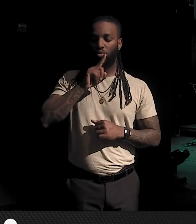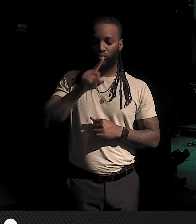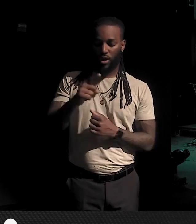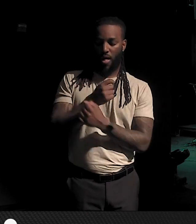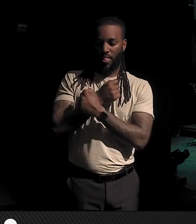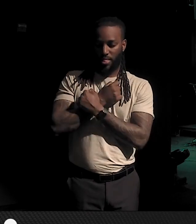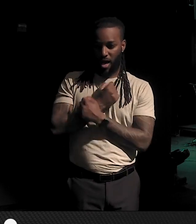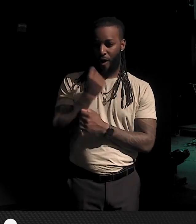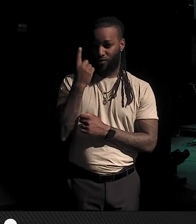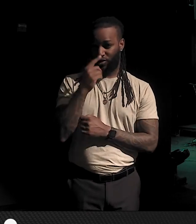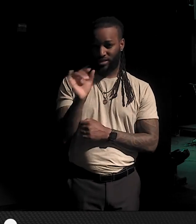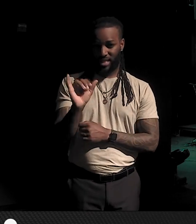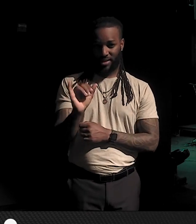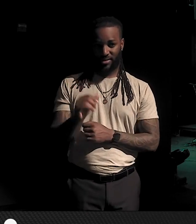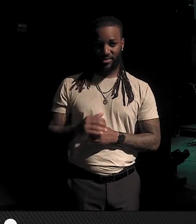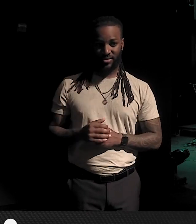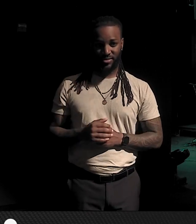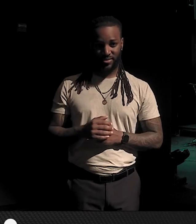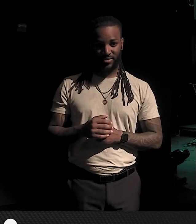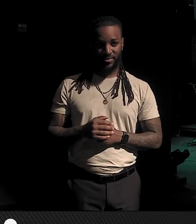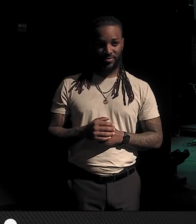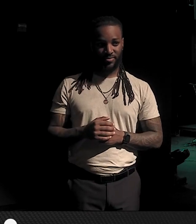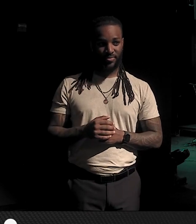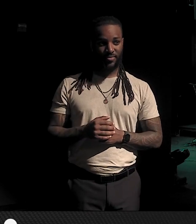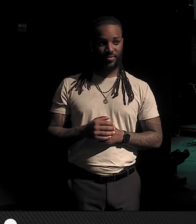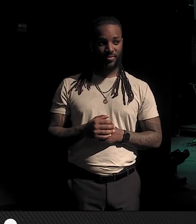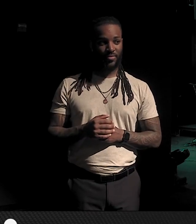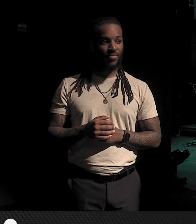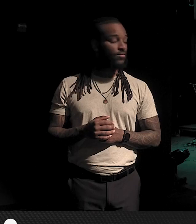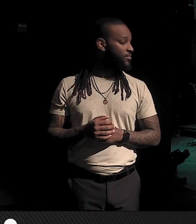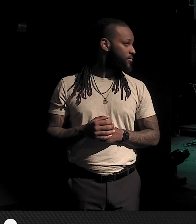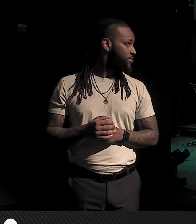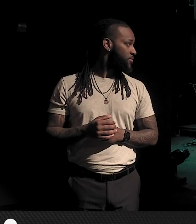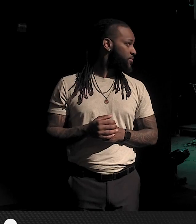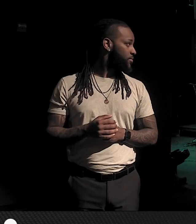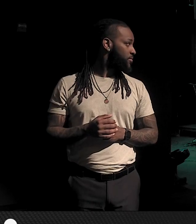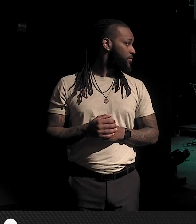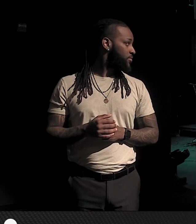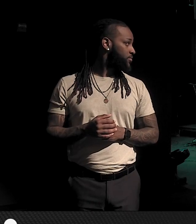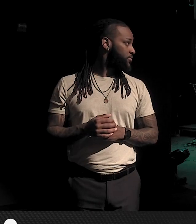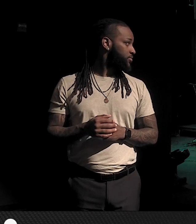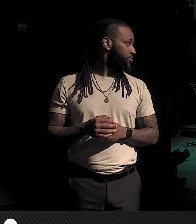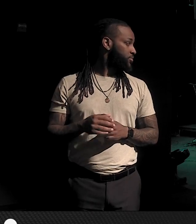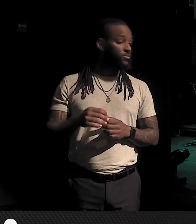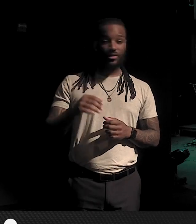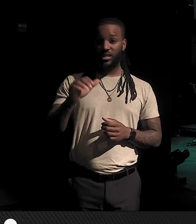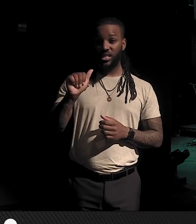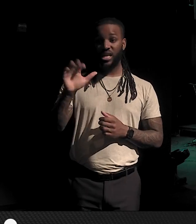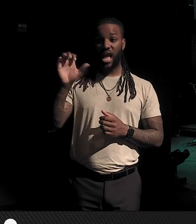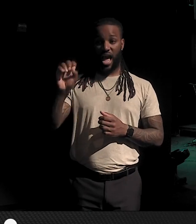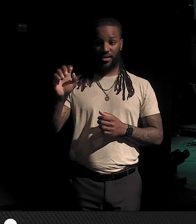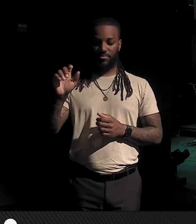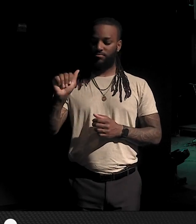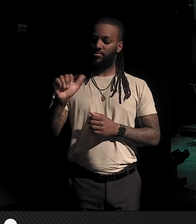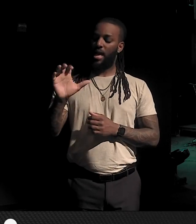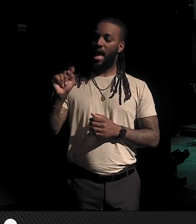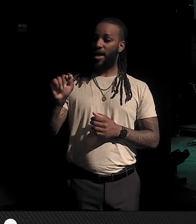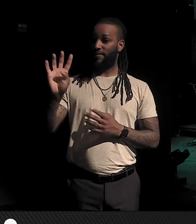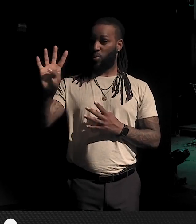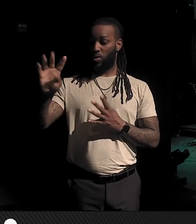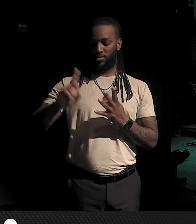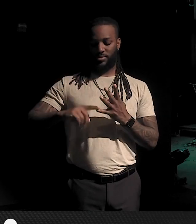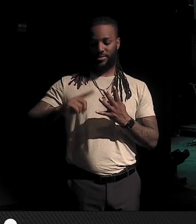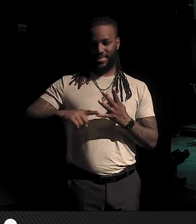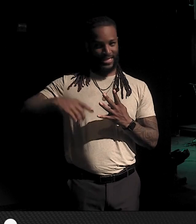actually is. Well, Act 4 is the act that is yet to come, the act that we're waiting